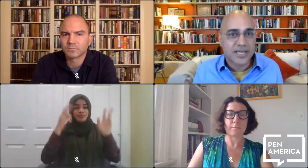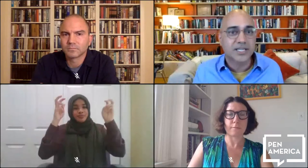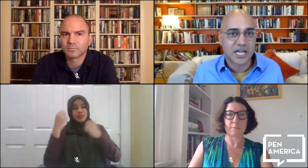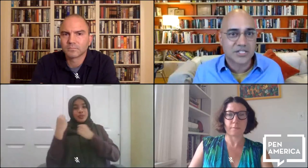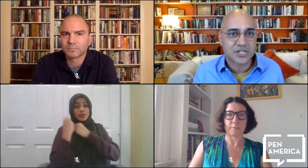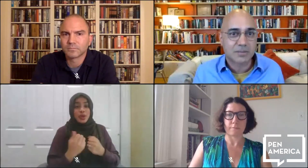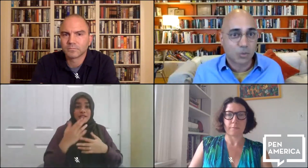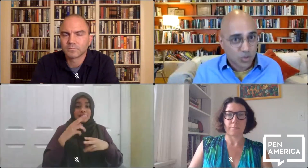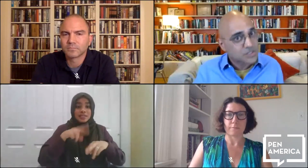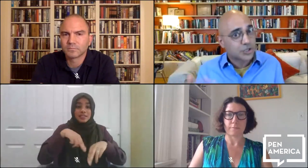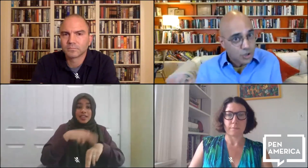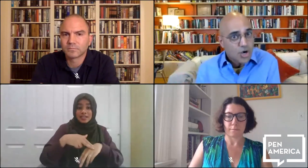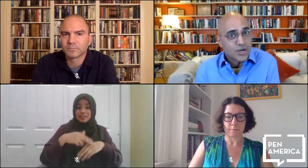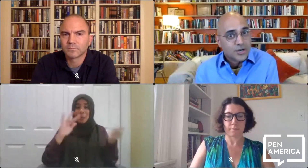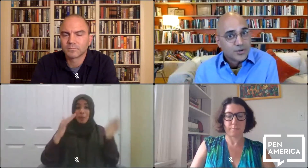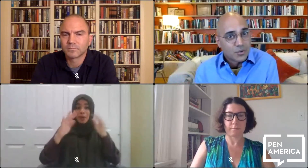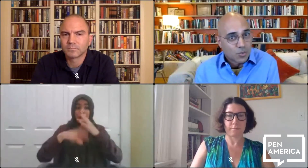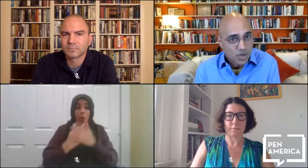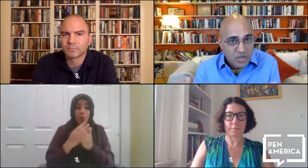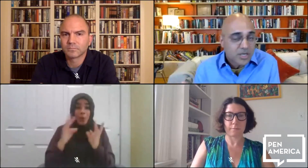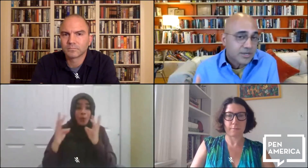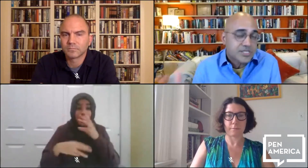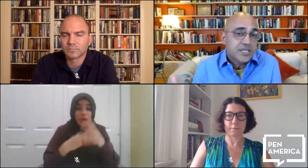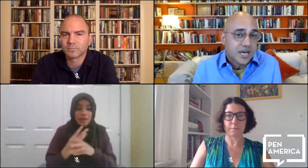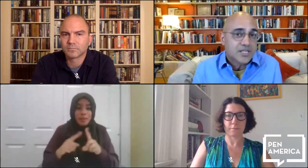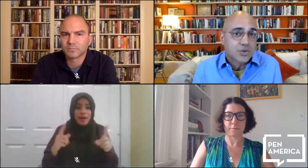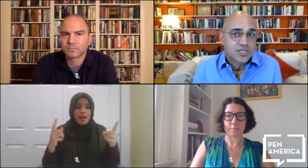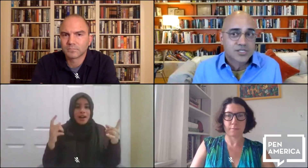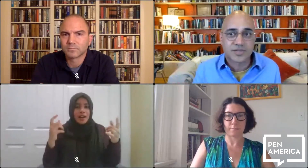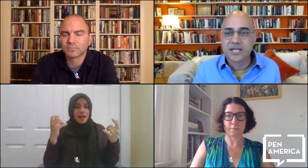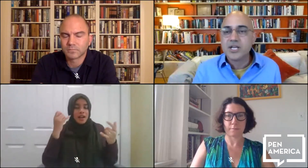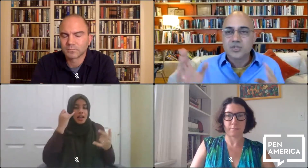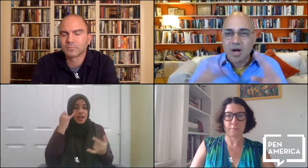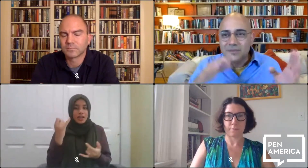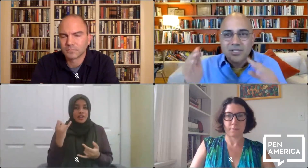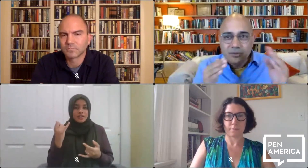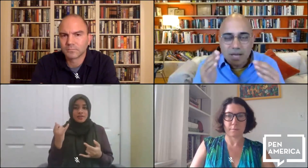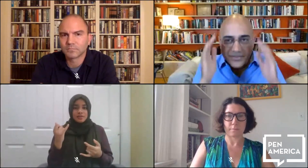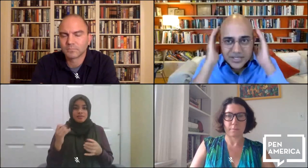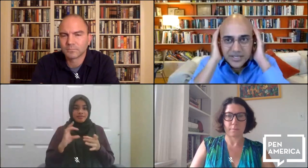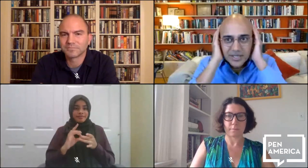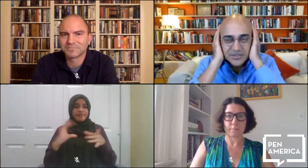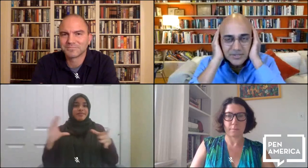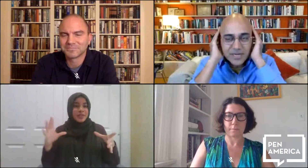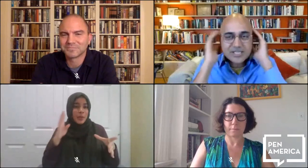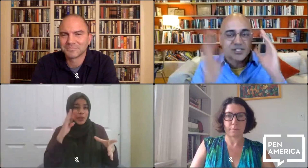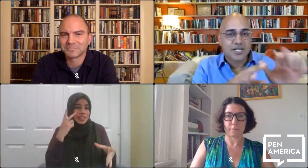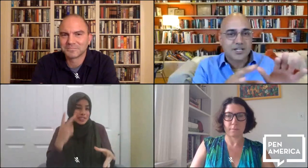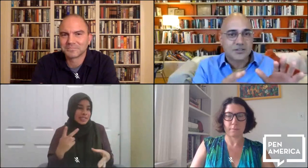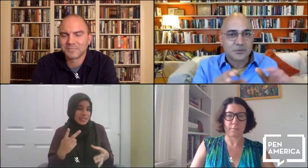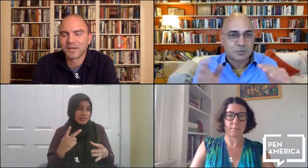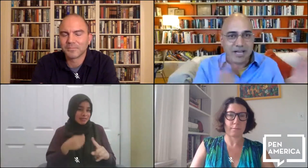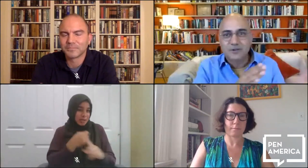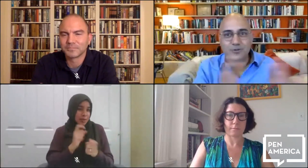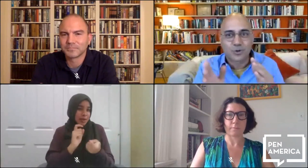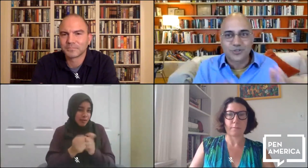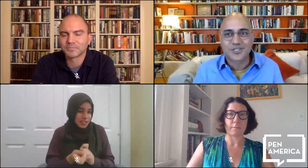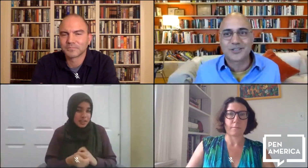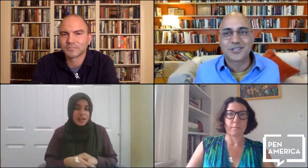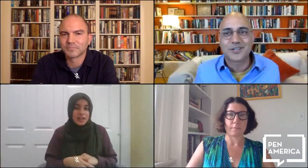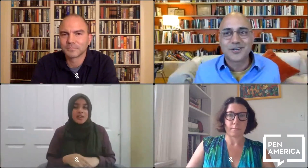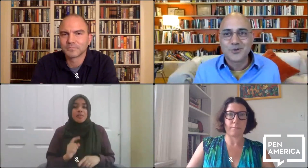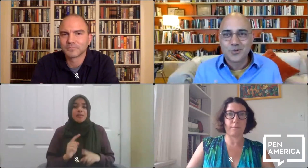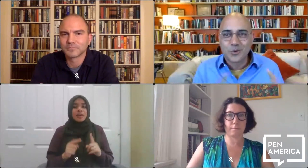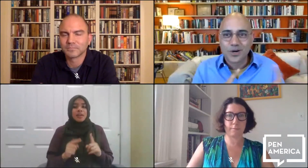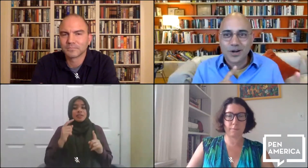even recognize. But once they're gone, we're going to see the consequences of that. So I think it's a fascinating back and forth, because